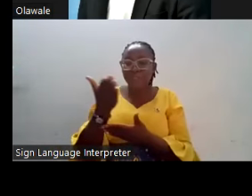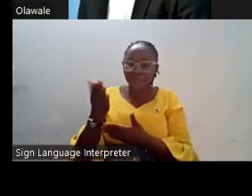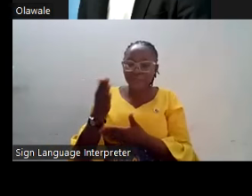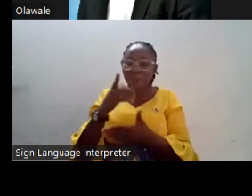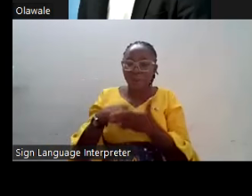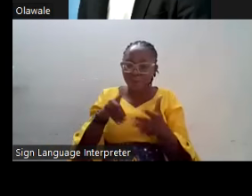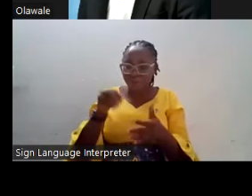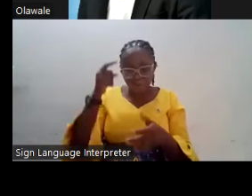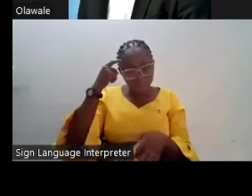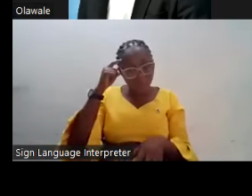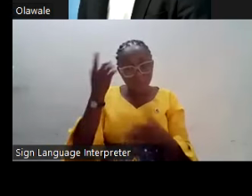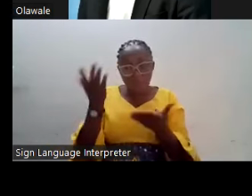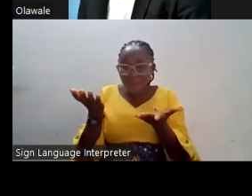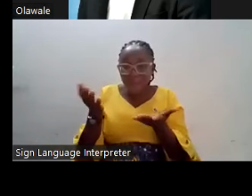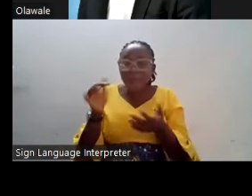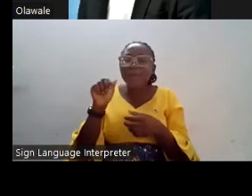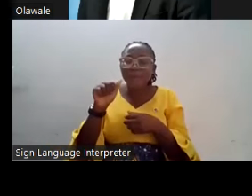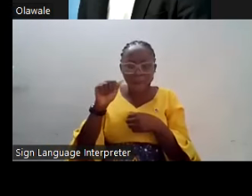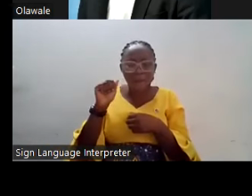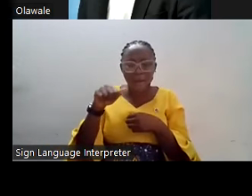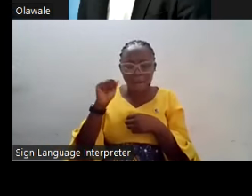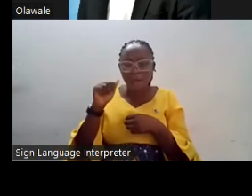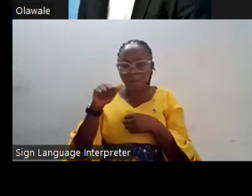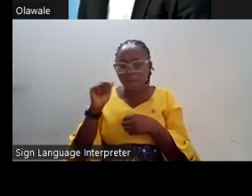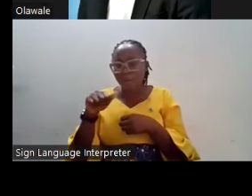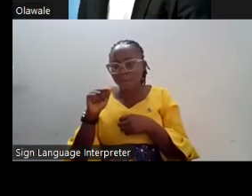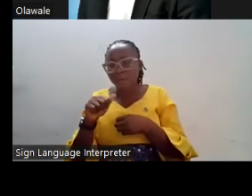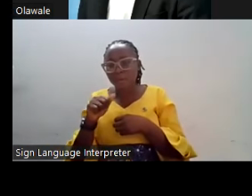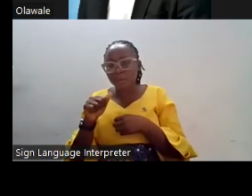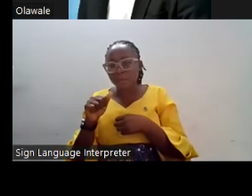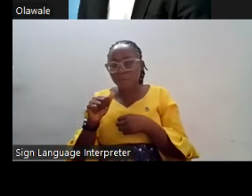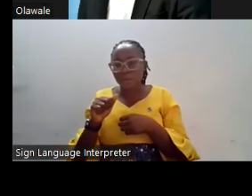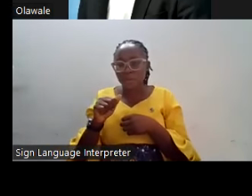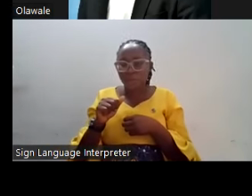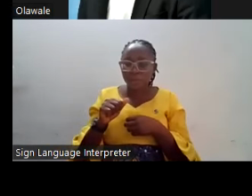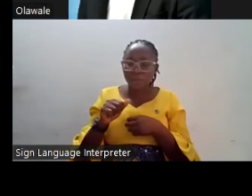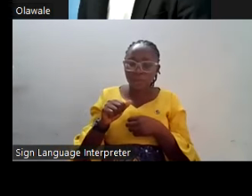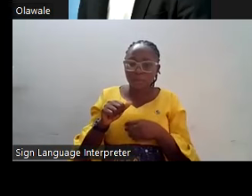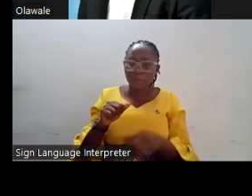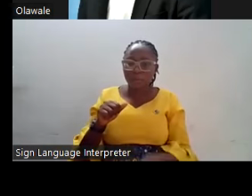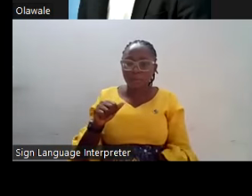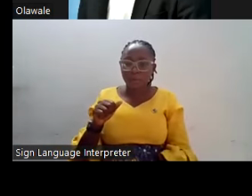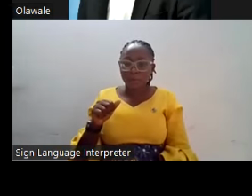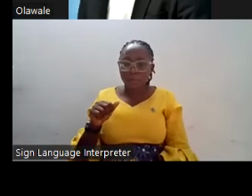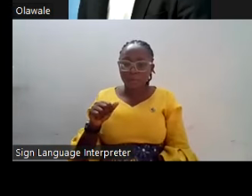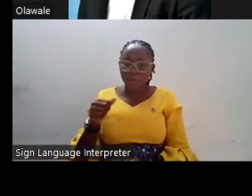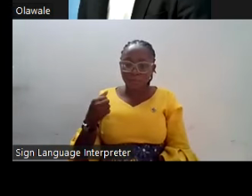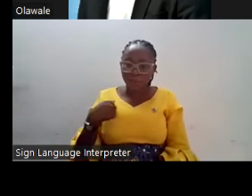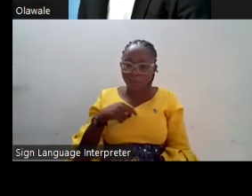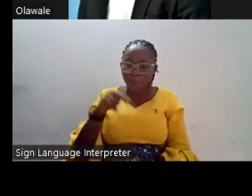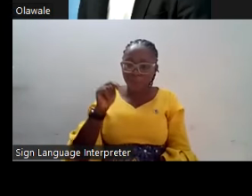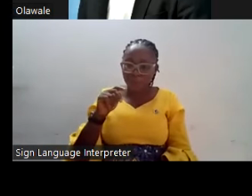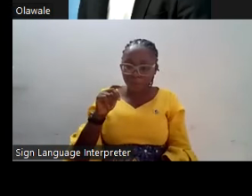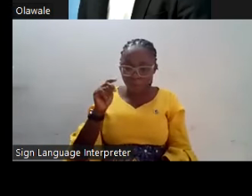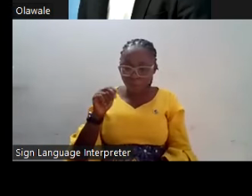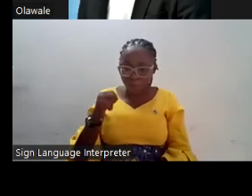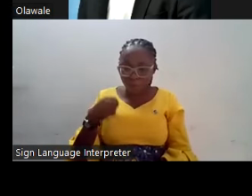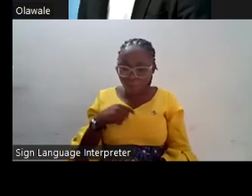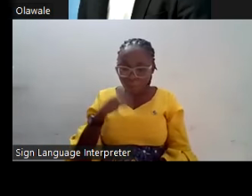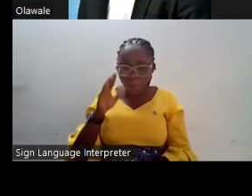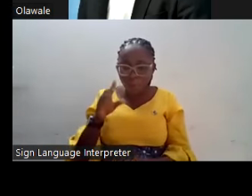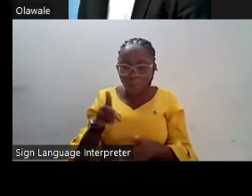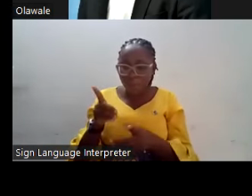Yeah, yeah. We will provide some space for that, Grace. I